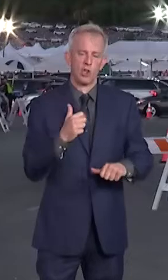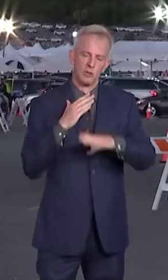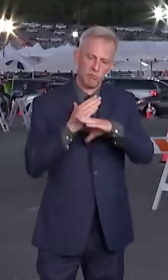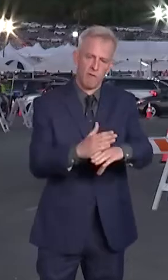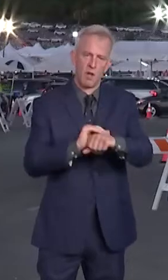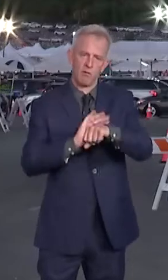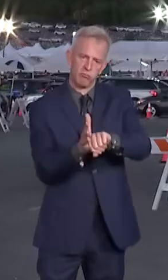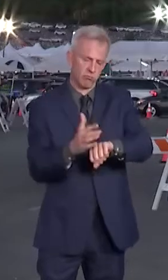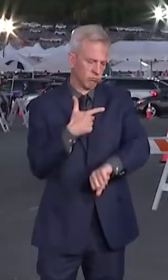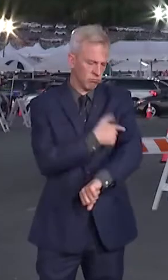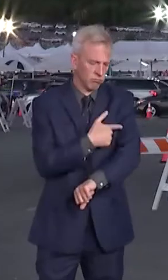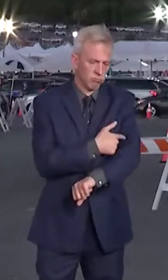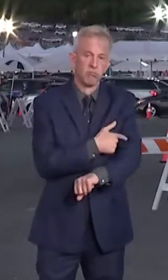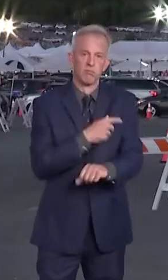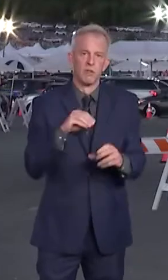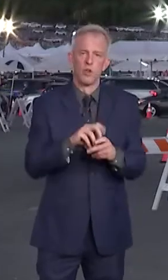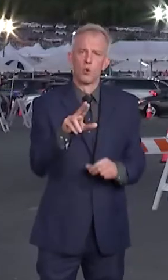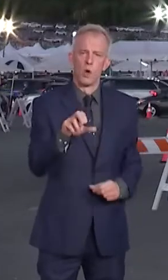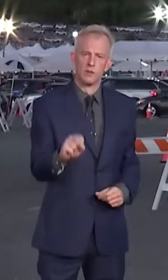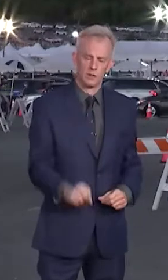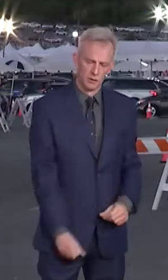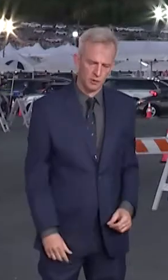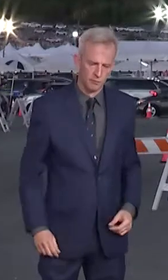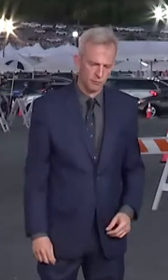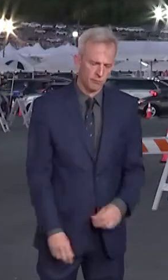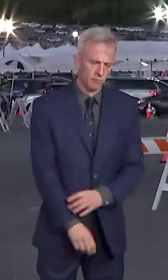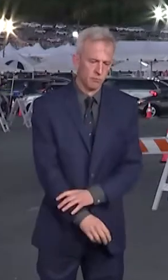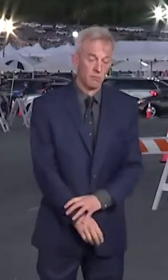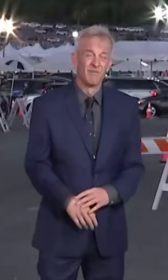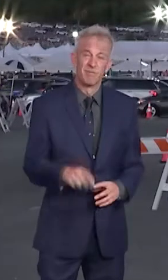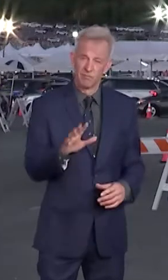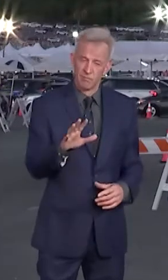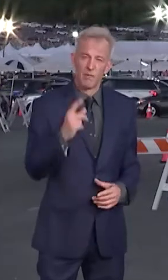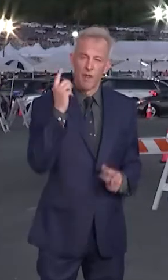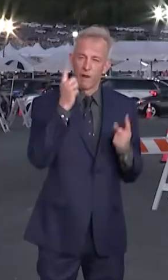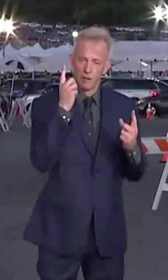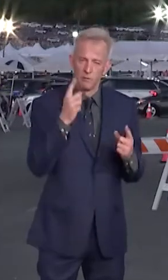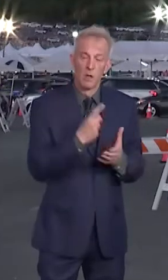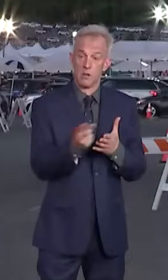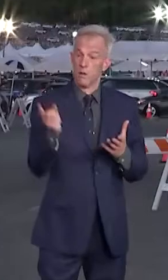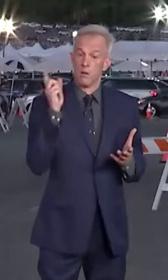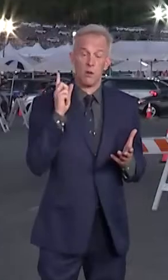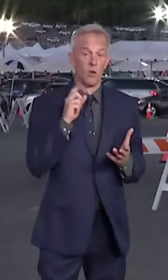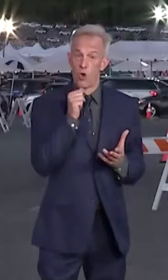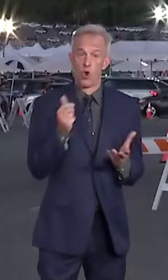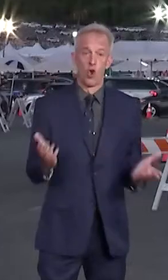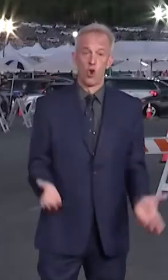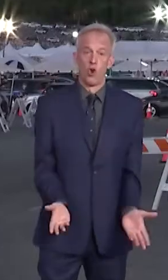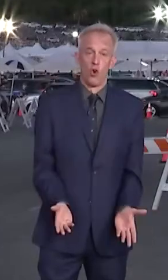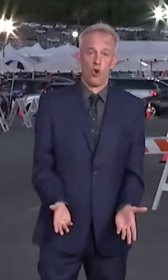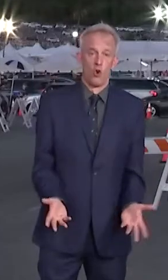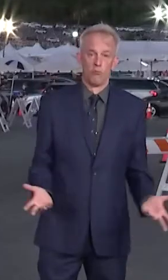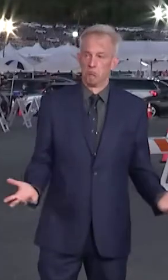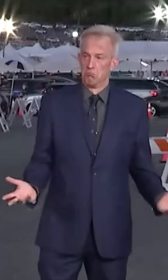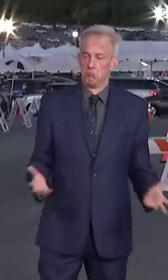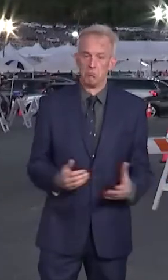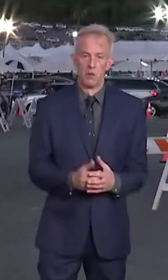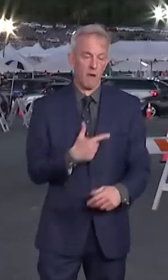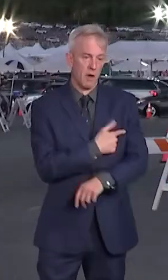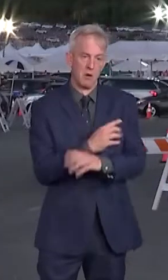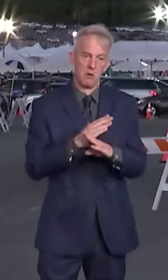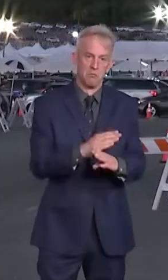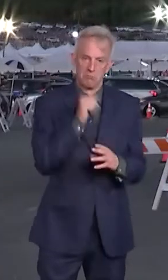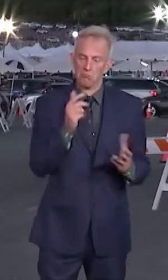America. Let that sink in for a second. A week ago, this didn't exist. This site wasn't here, and now